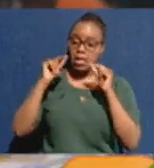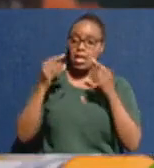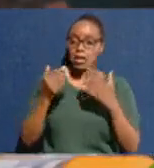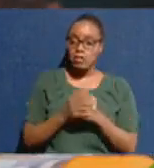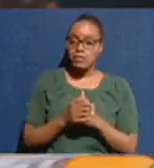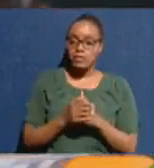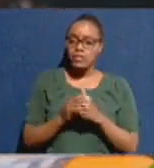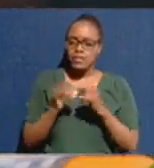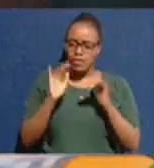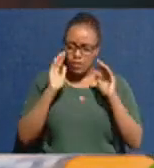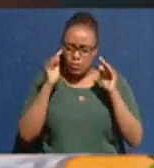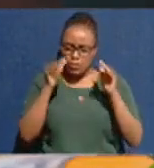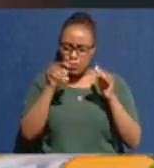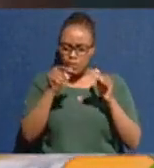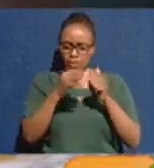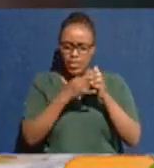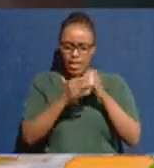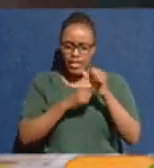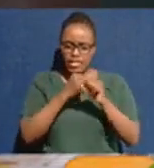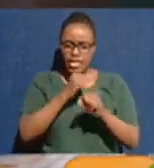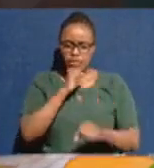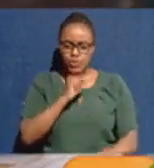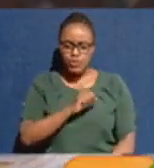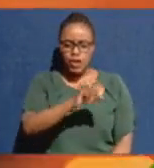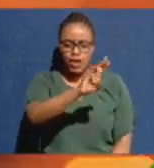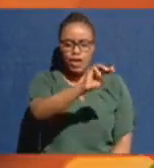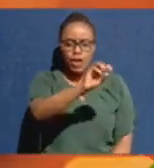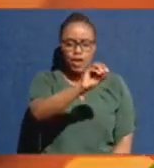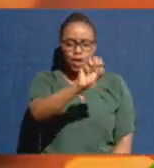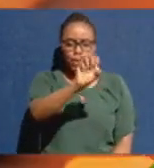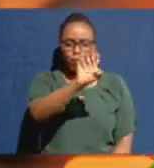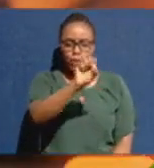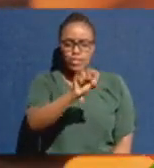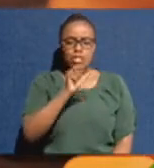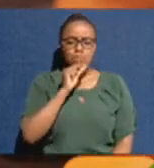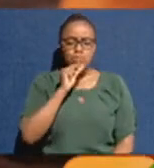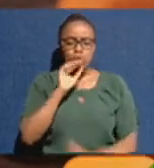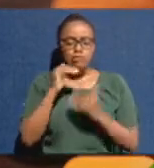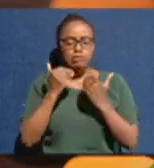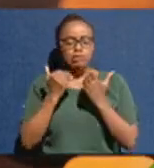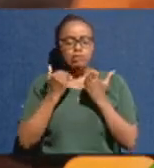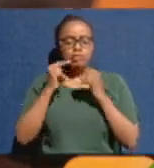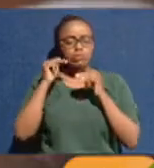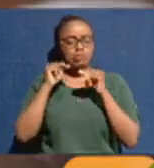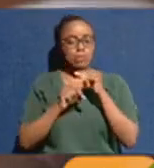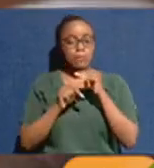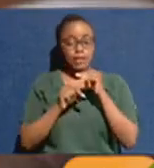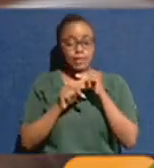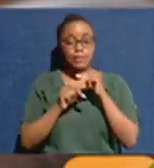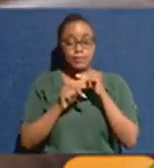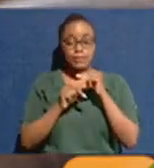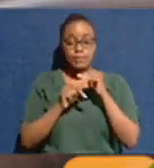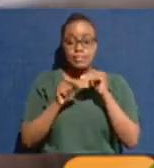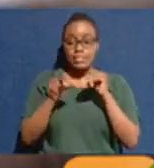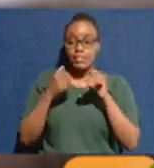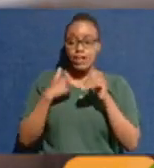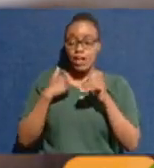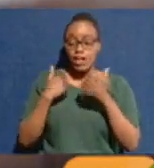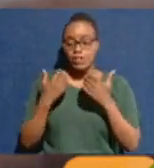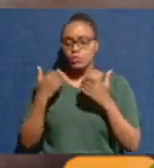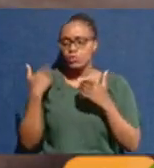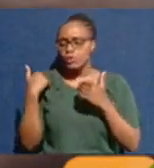Our attention is drawn to 8-year-old Moses Jackson. He is asleep. A tear threatens to fall at